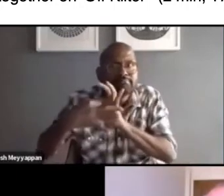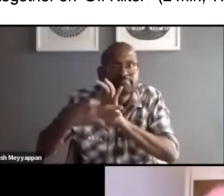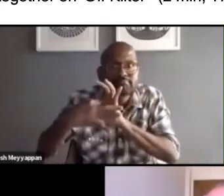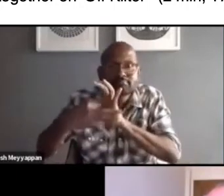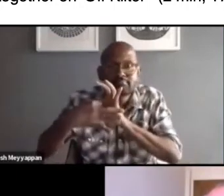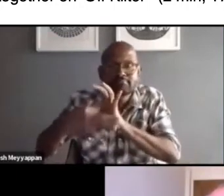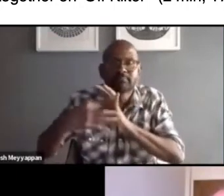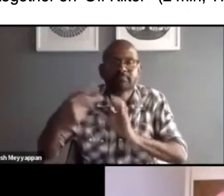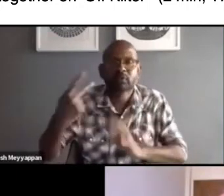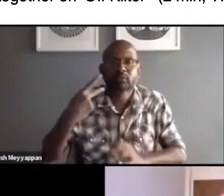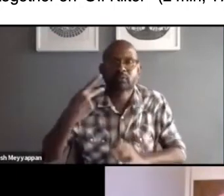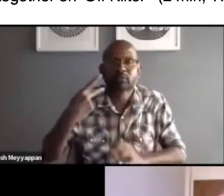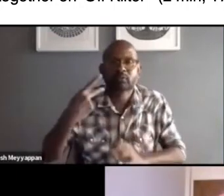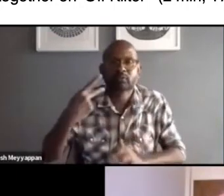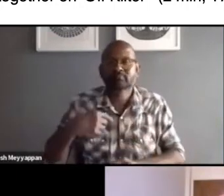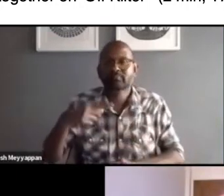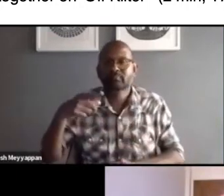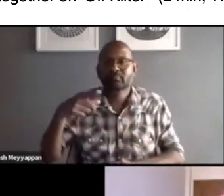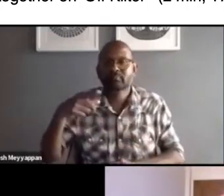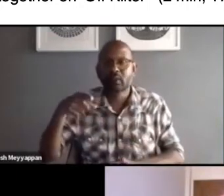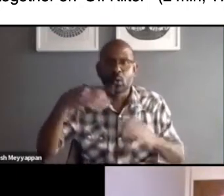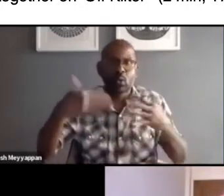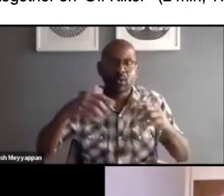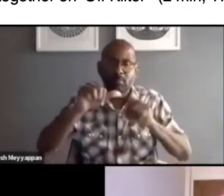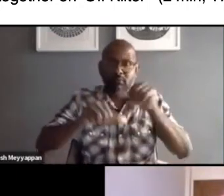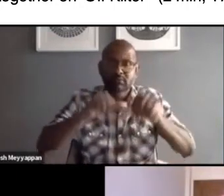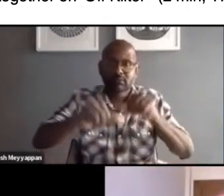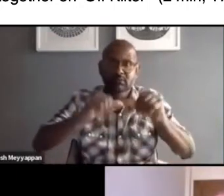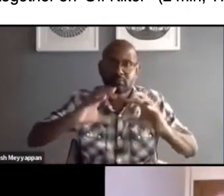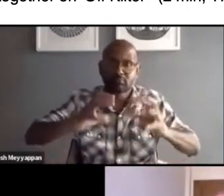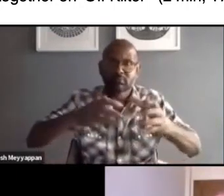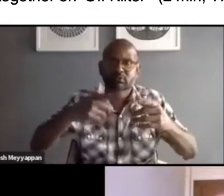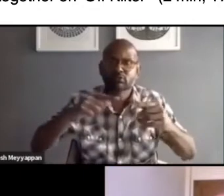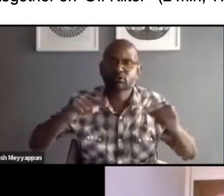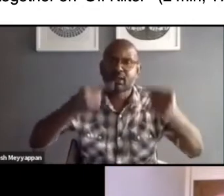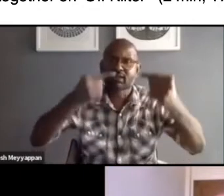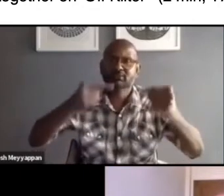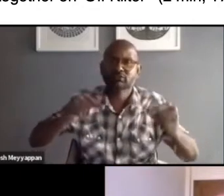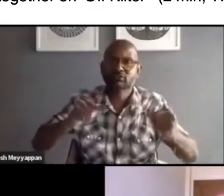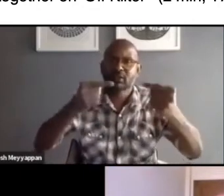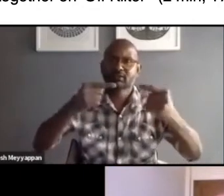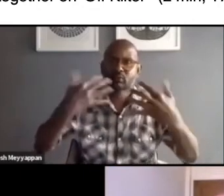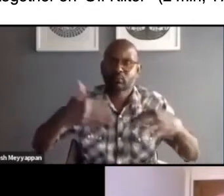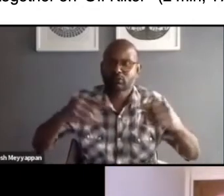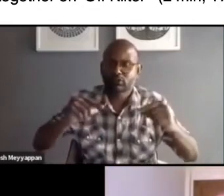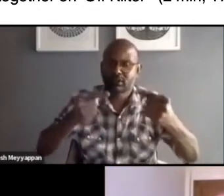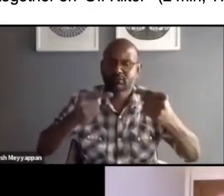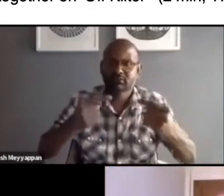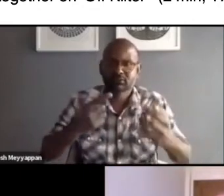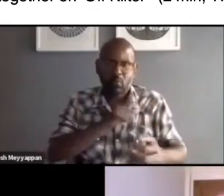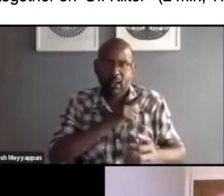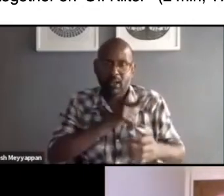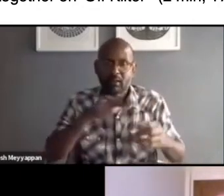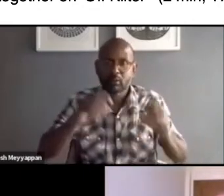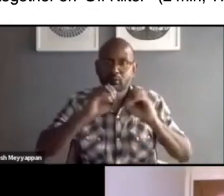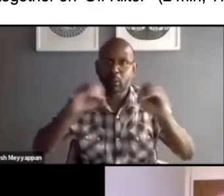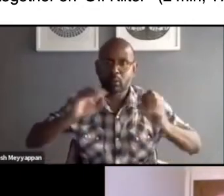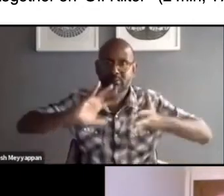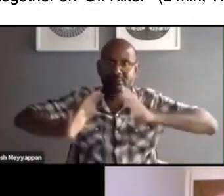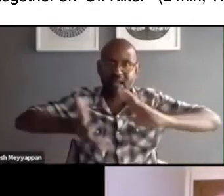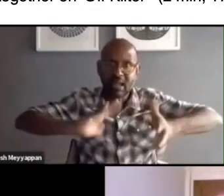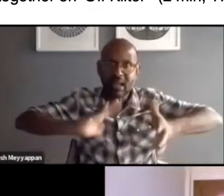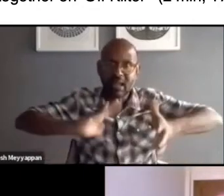can kind of bounce ideas off each other, that you can collaborate with. And so through that process, although it was